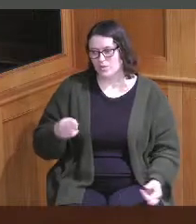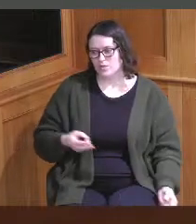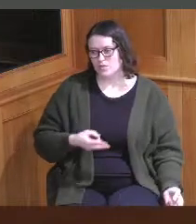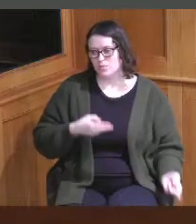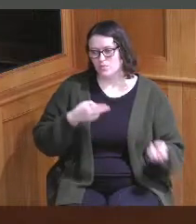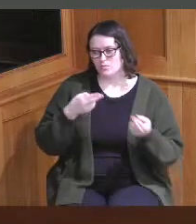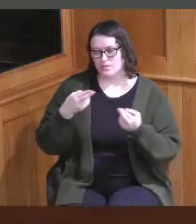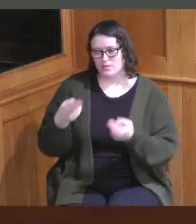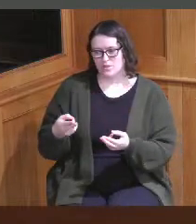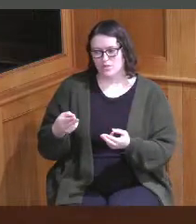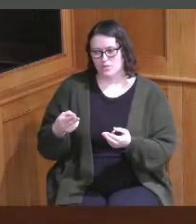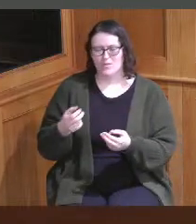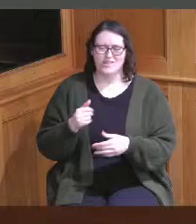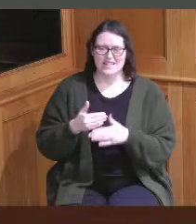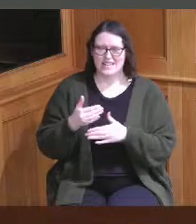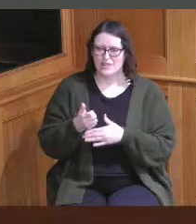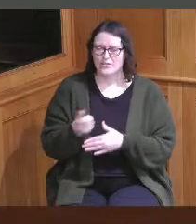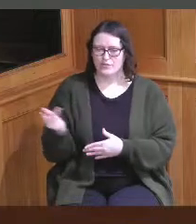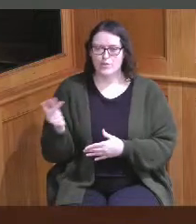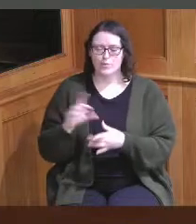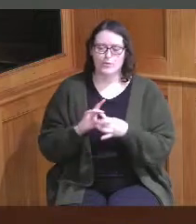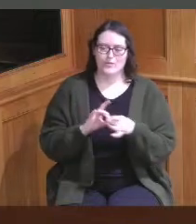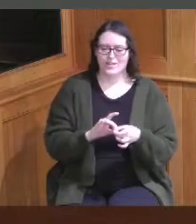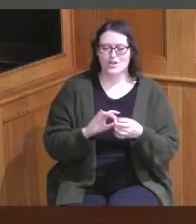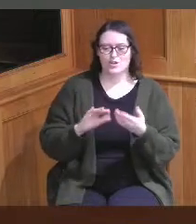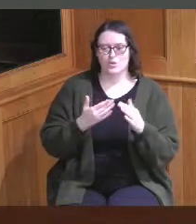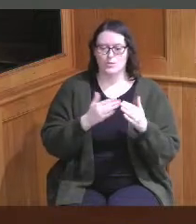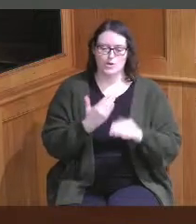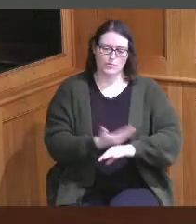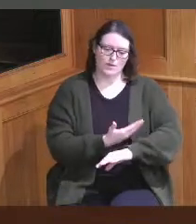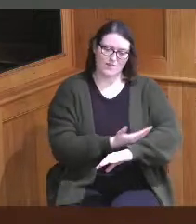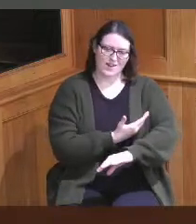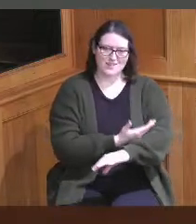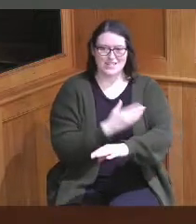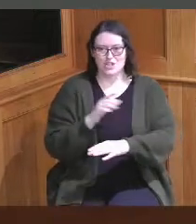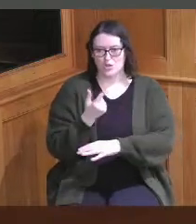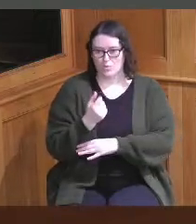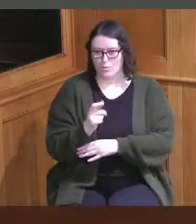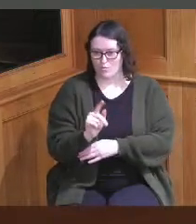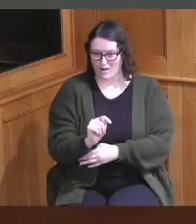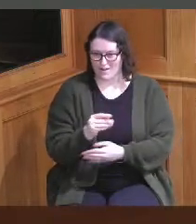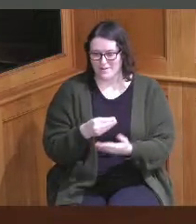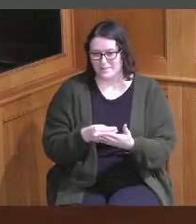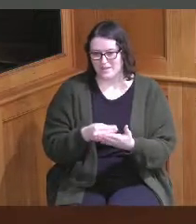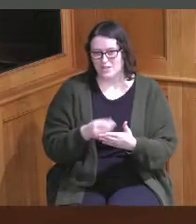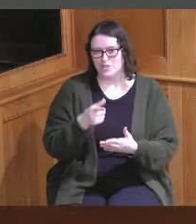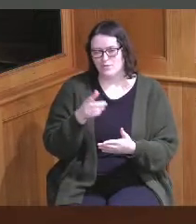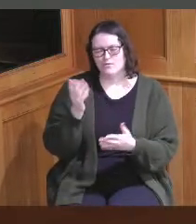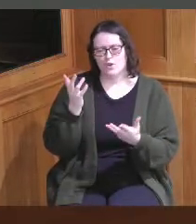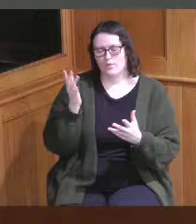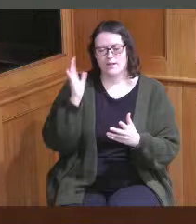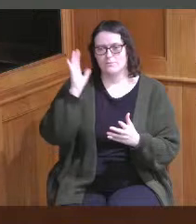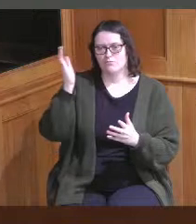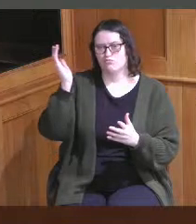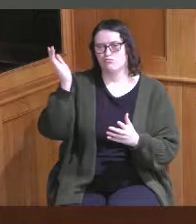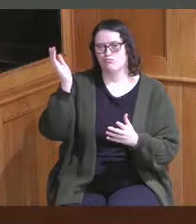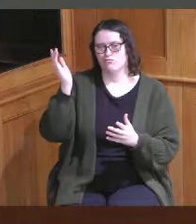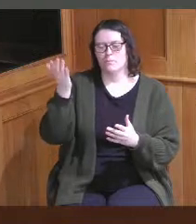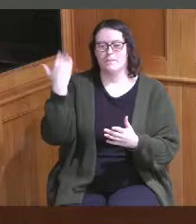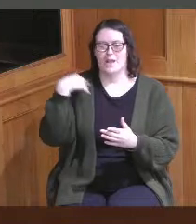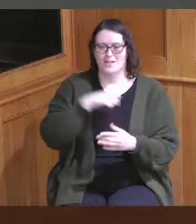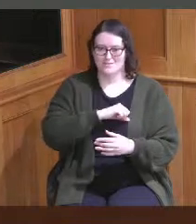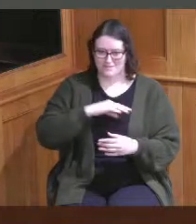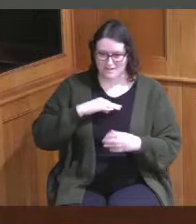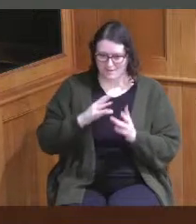resolution. These next several items relate to community revitalization grants that the board has heard previously about in staff meeting. I'll